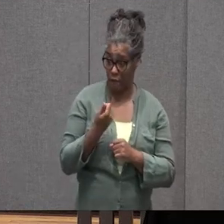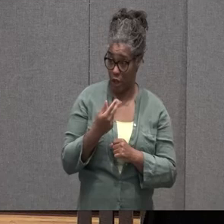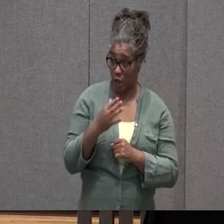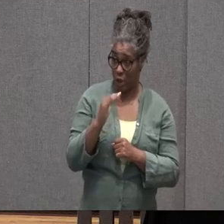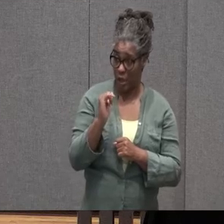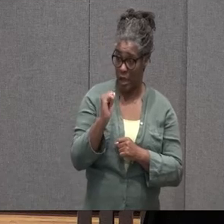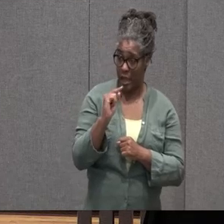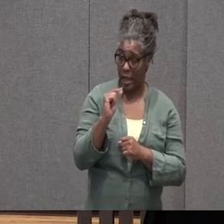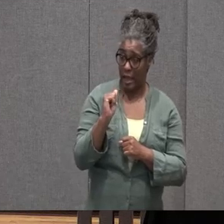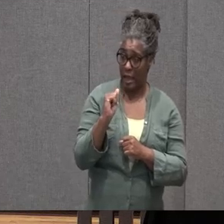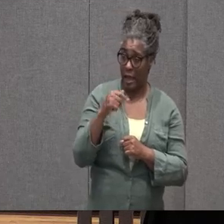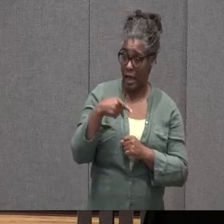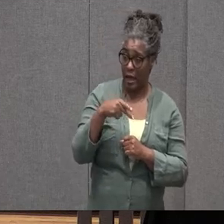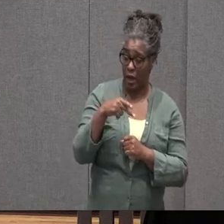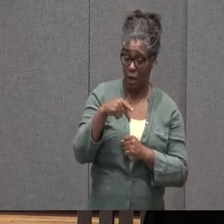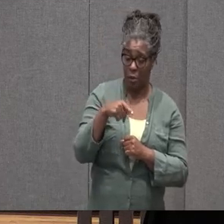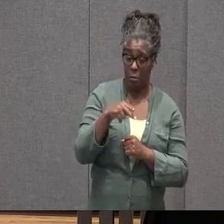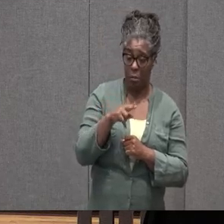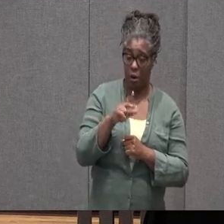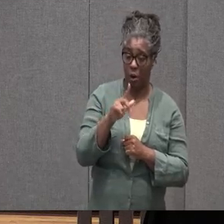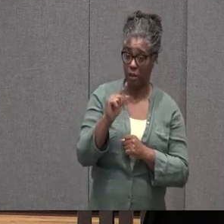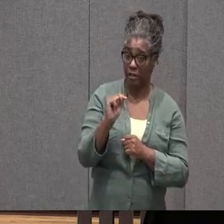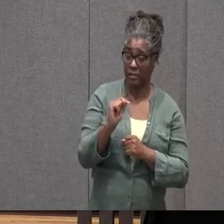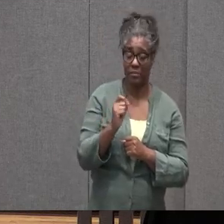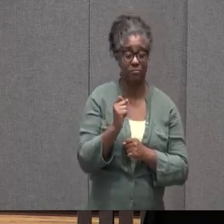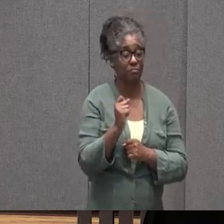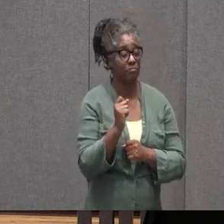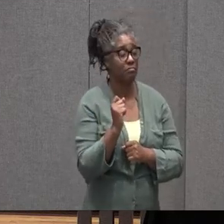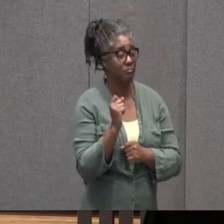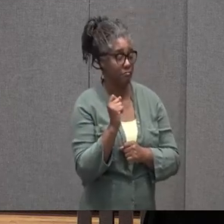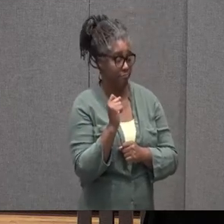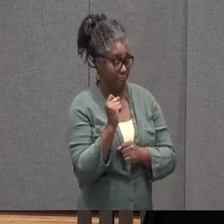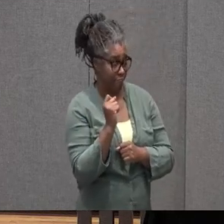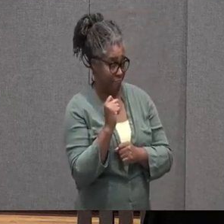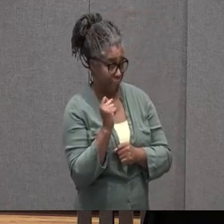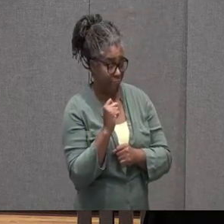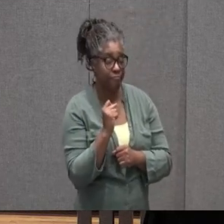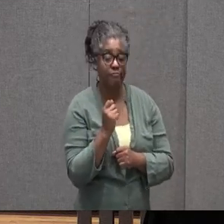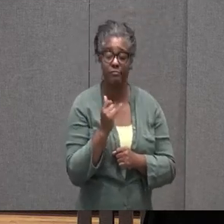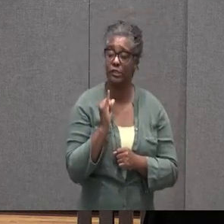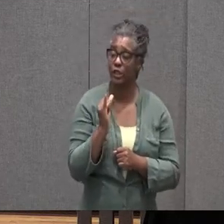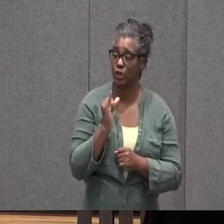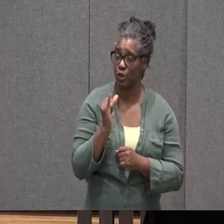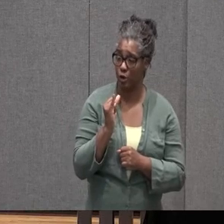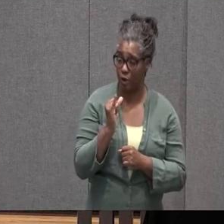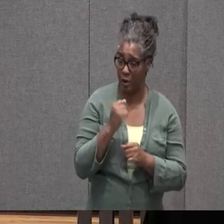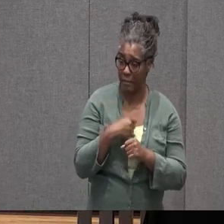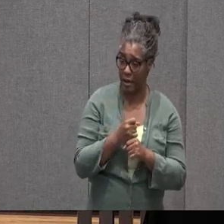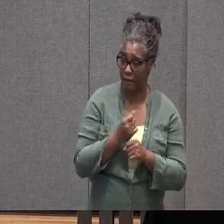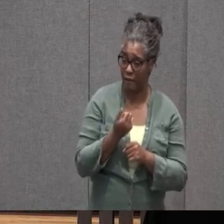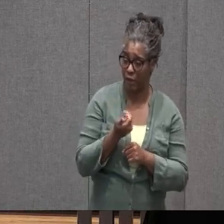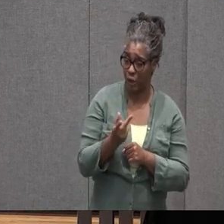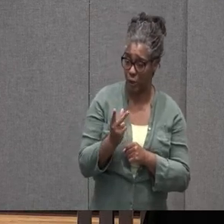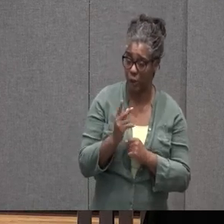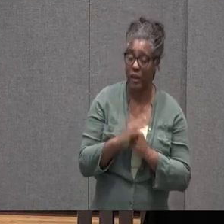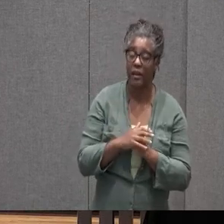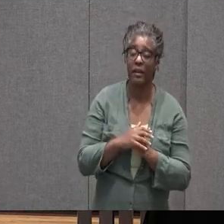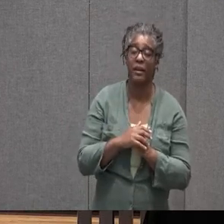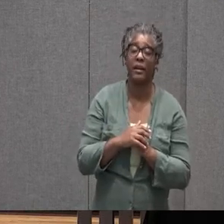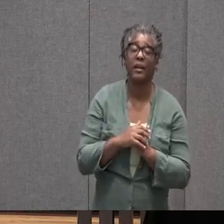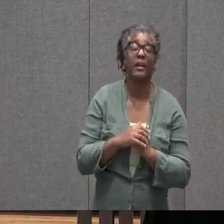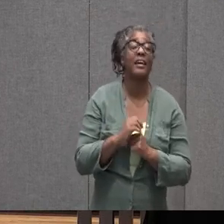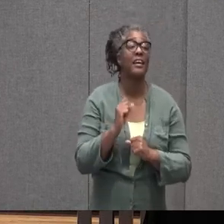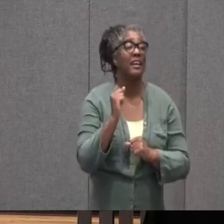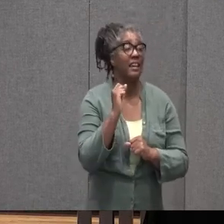a few catapults. Yeah, I did too. I'd love to see yours. And I think Ms. Garcia made some too, so maybe we could share our ideas. I have to